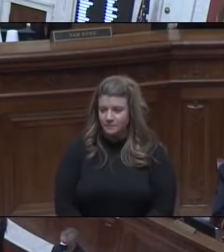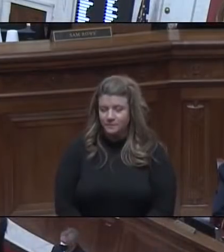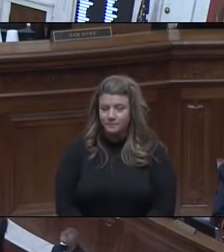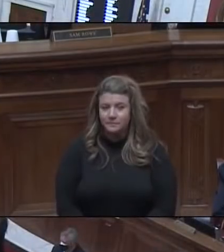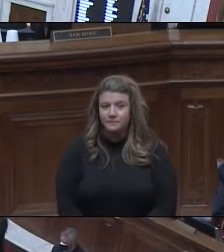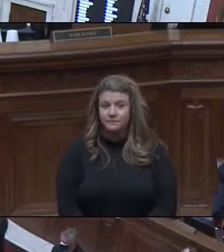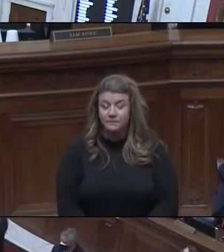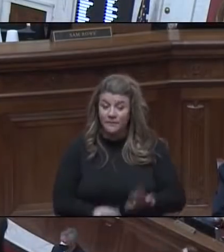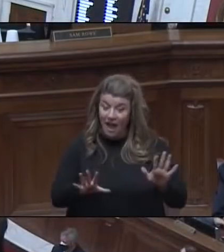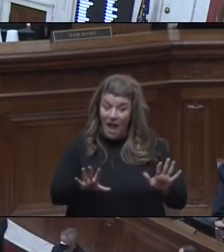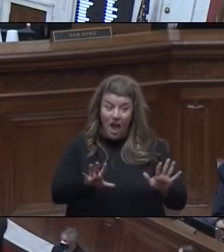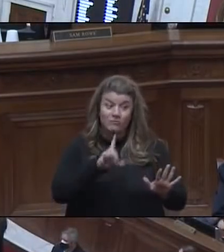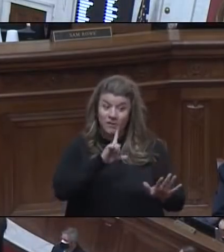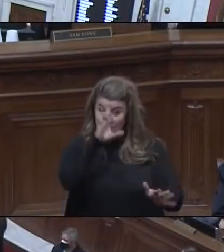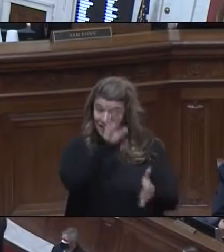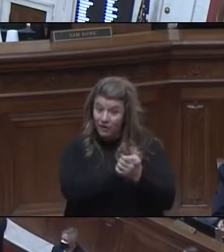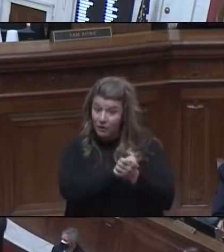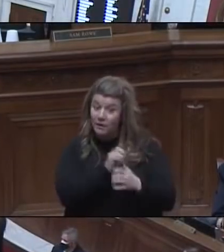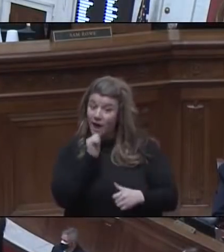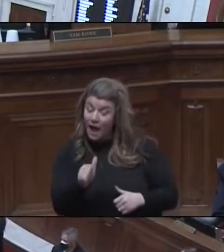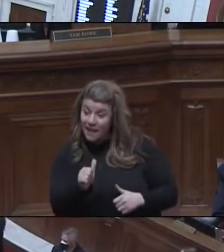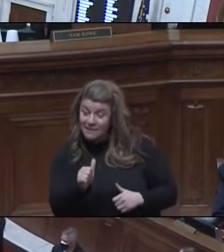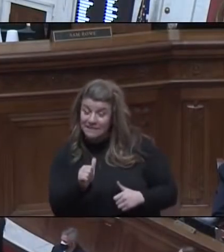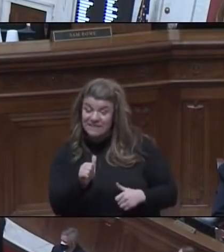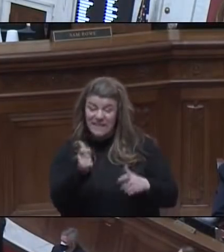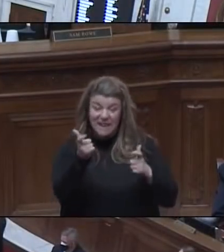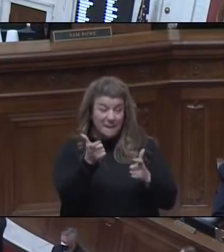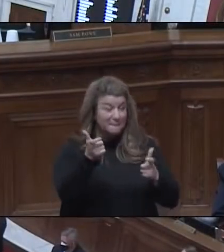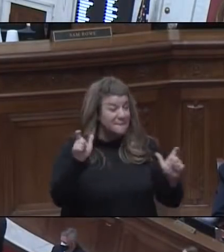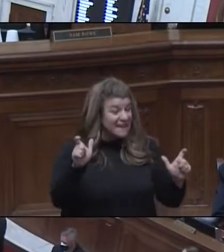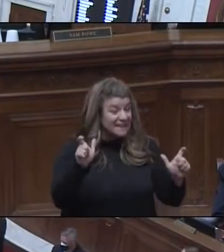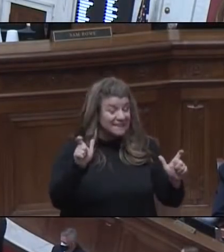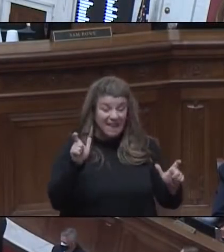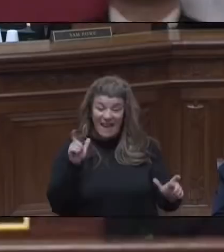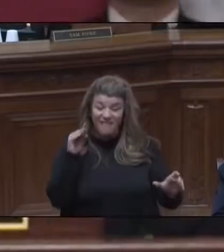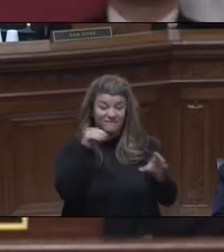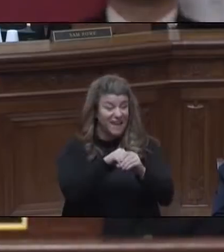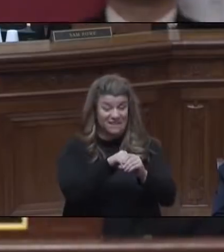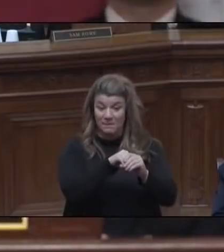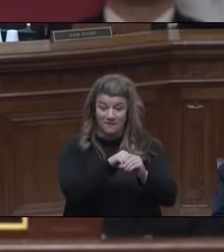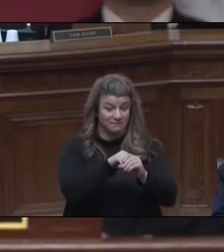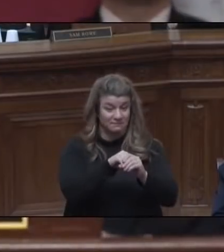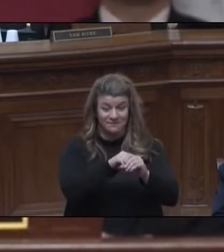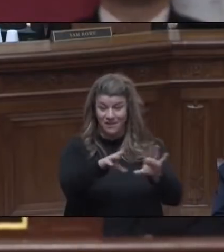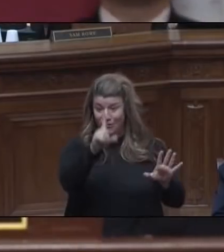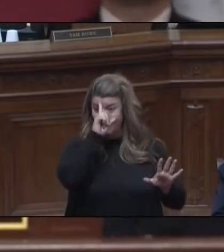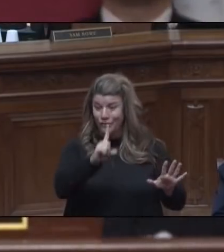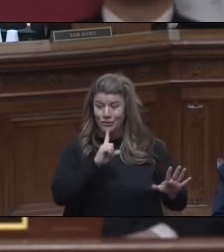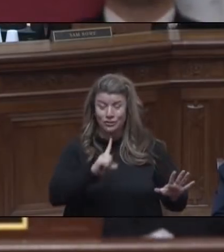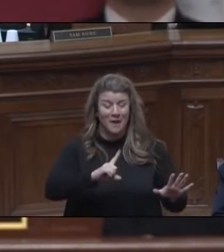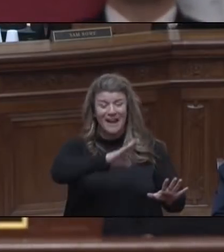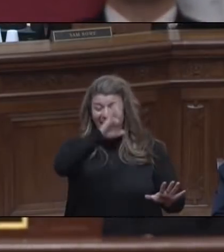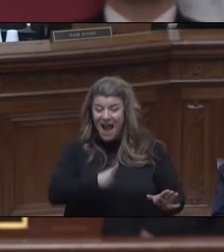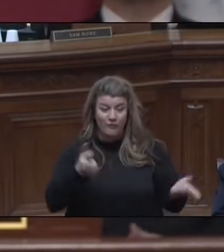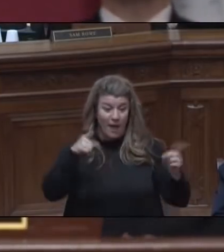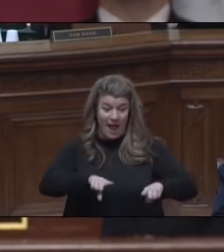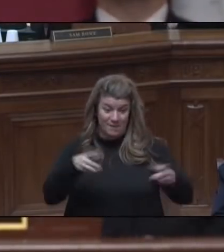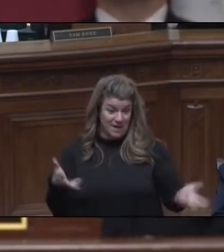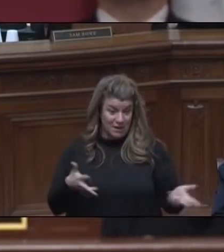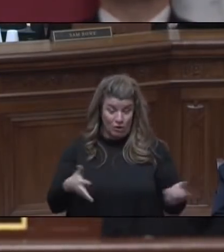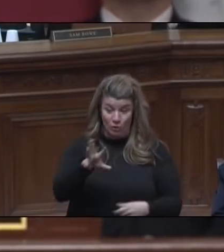Now, believe it or not, the biggest investment, hands down, that has ever come to West